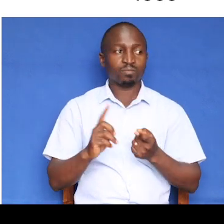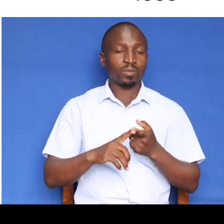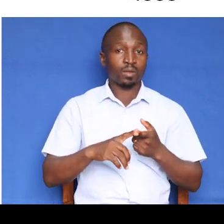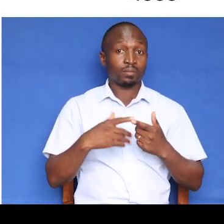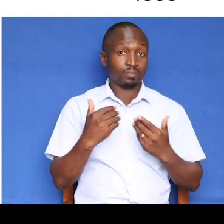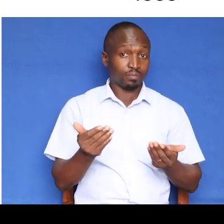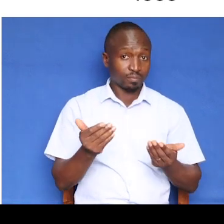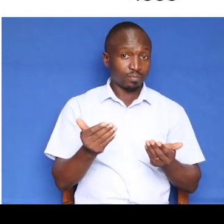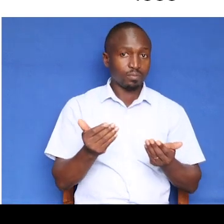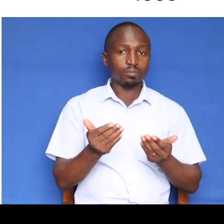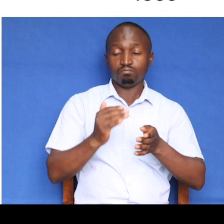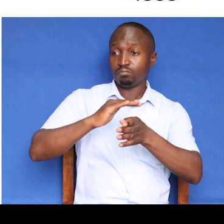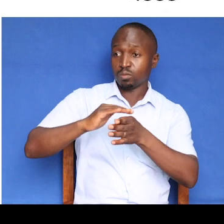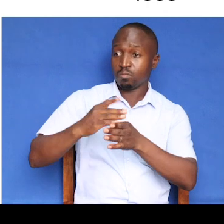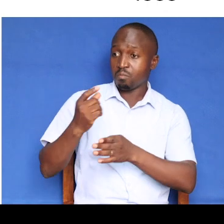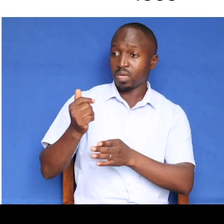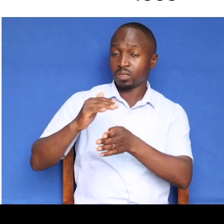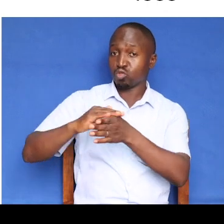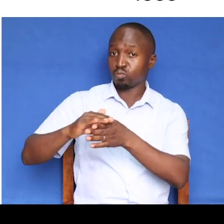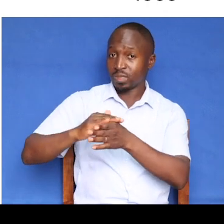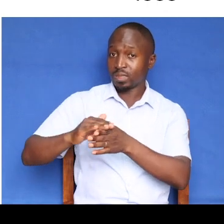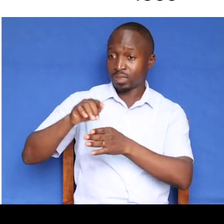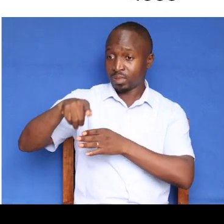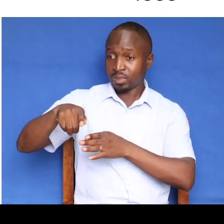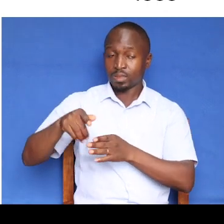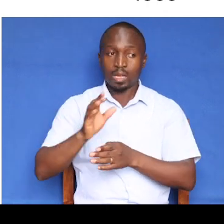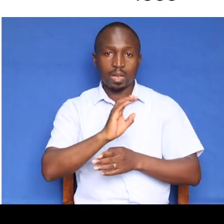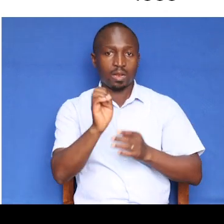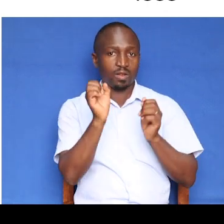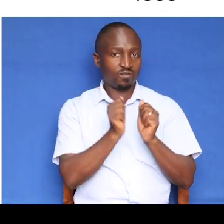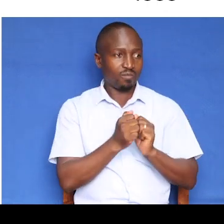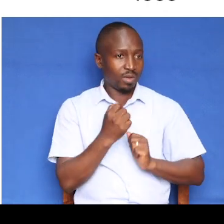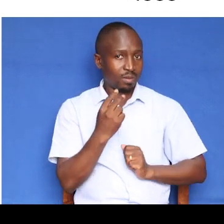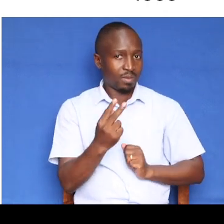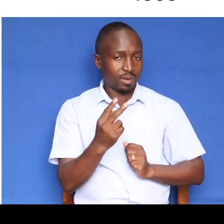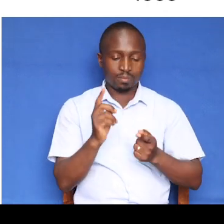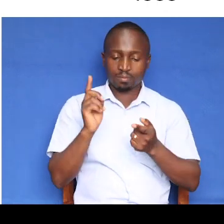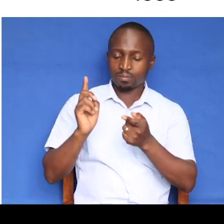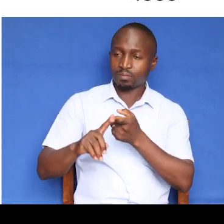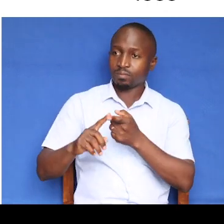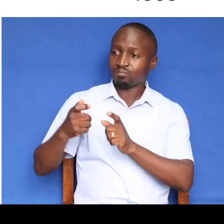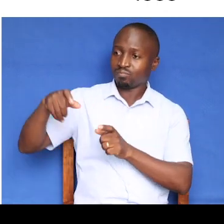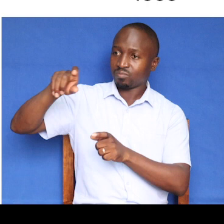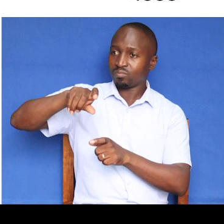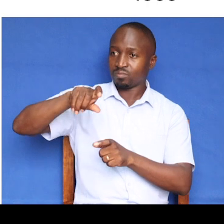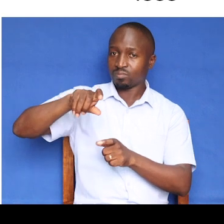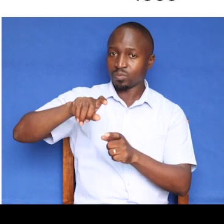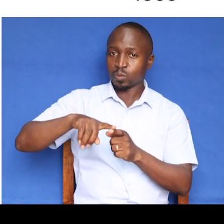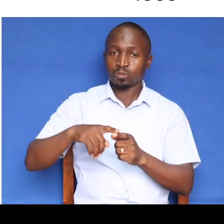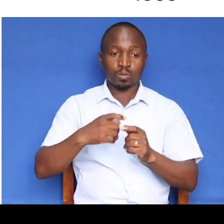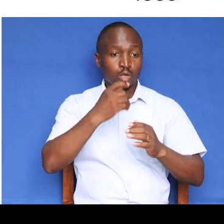capital consumption allowance, which is 12,000 is seen. We add a property